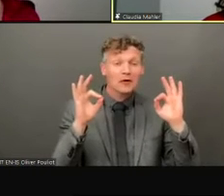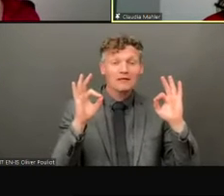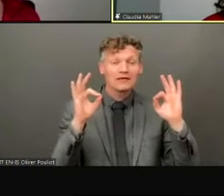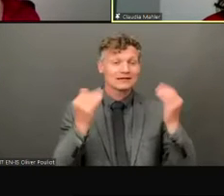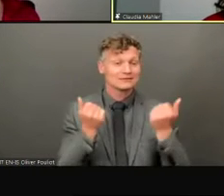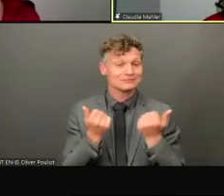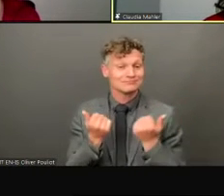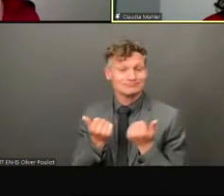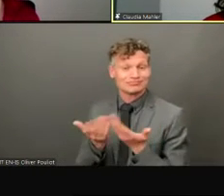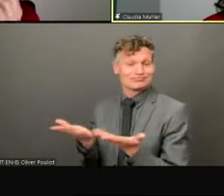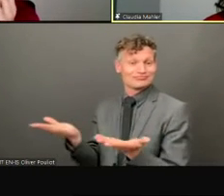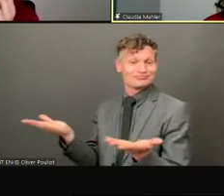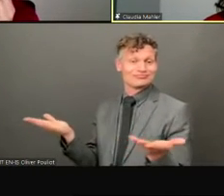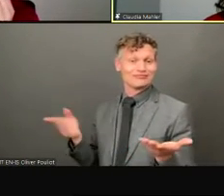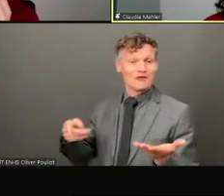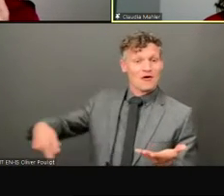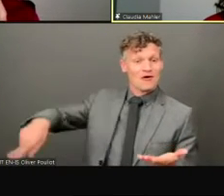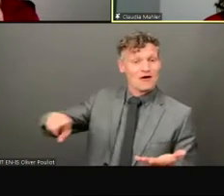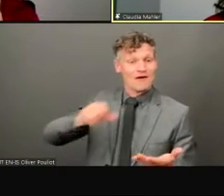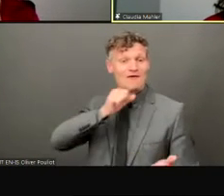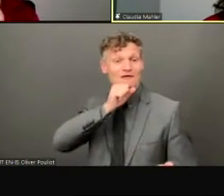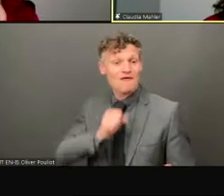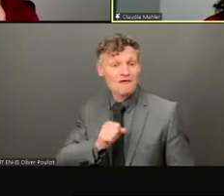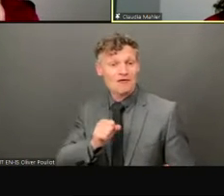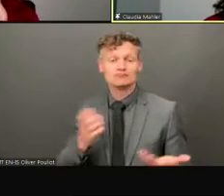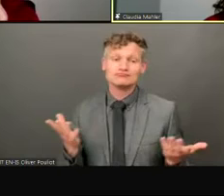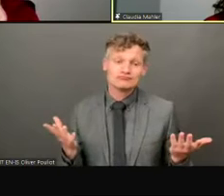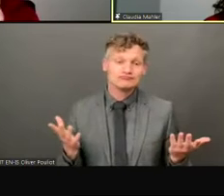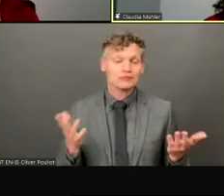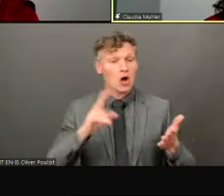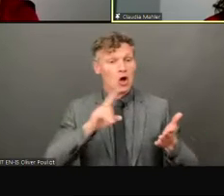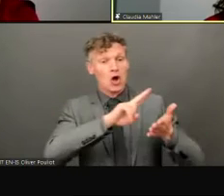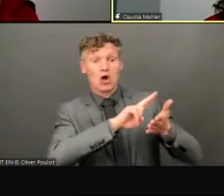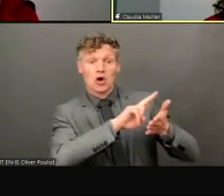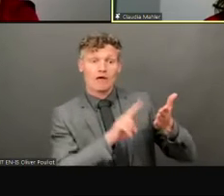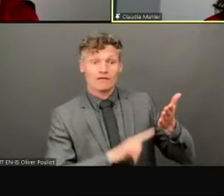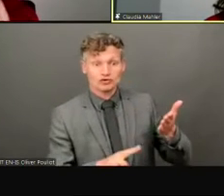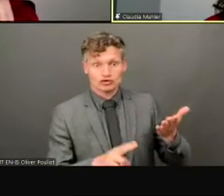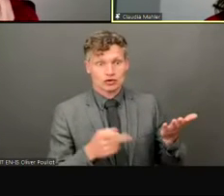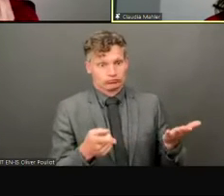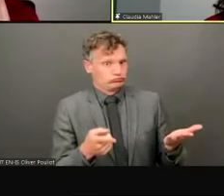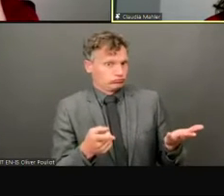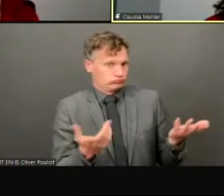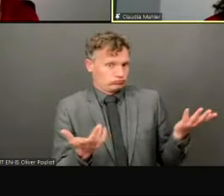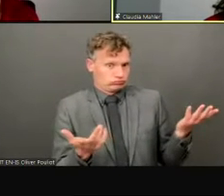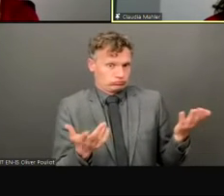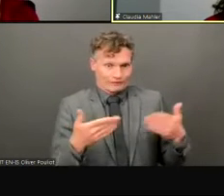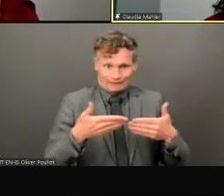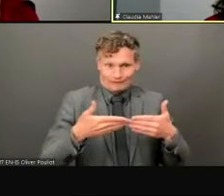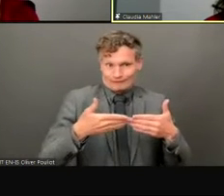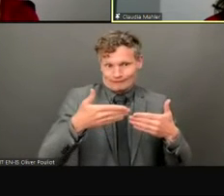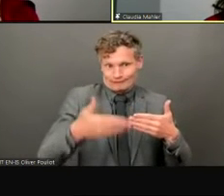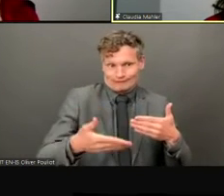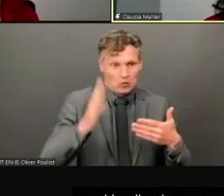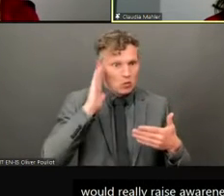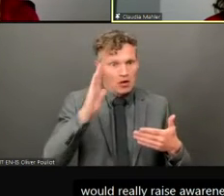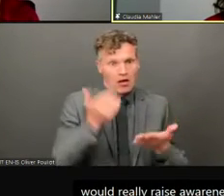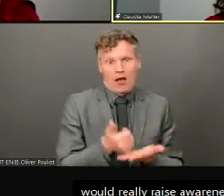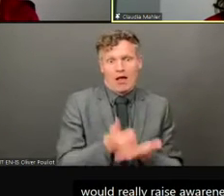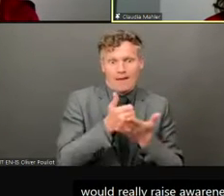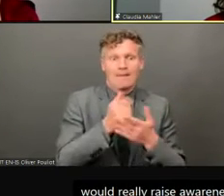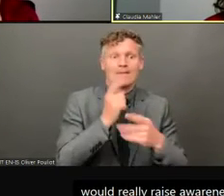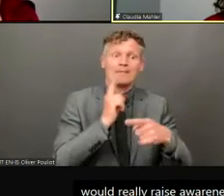convention would really raise awareness and give specific guidance, not only the states, but also the